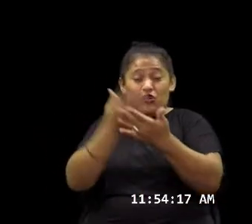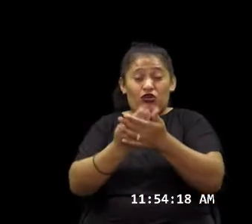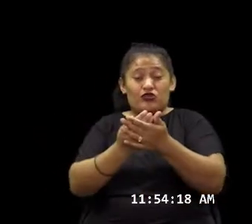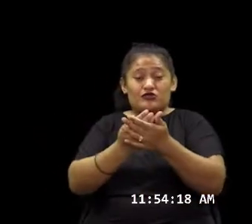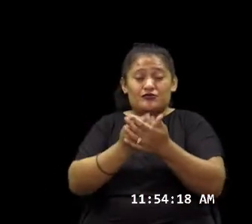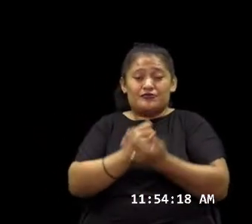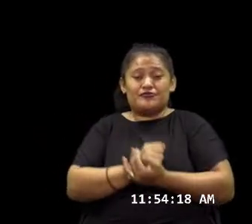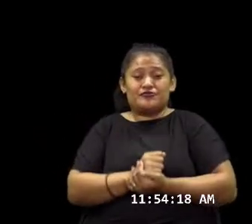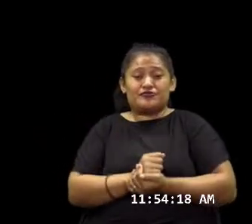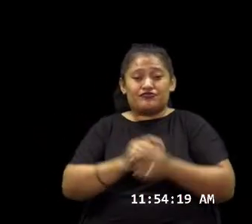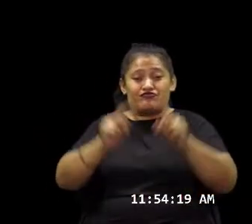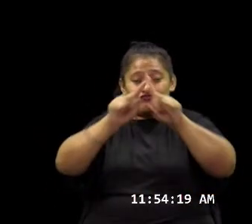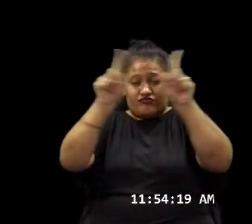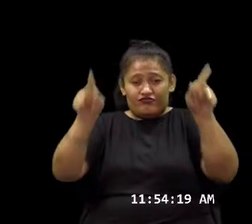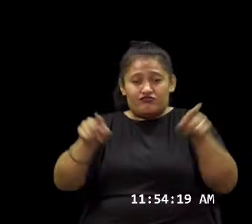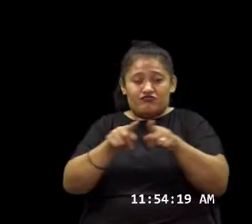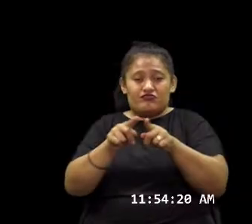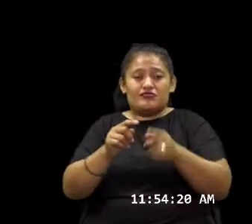introduction.